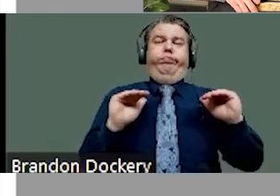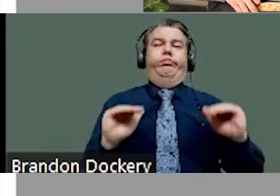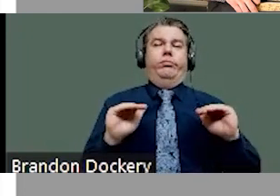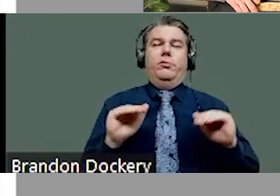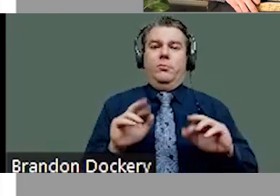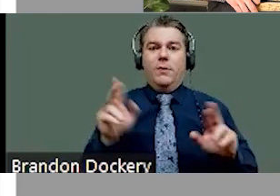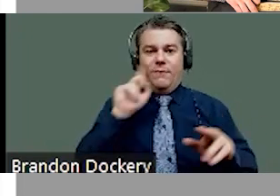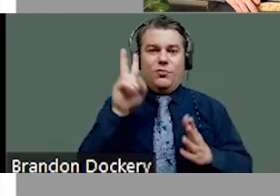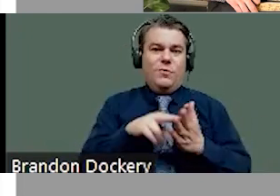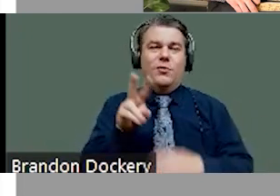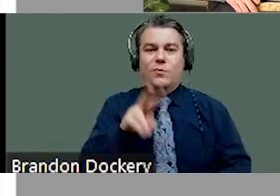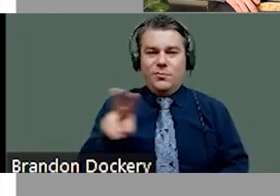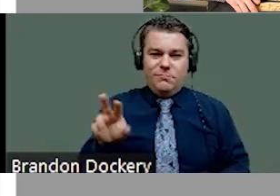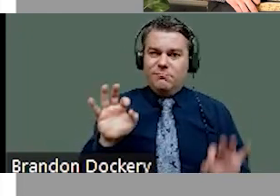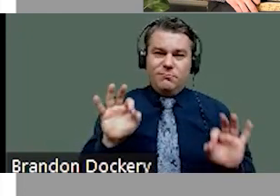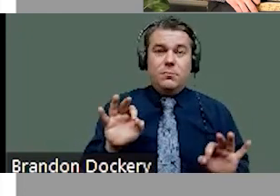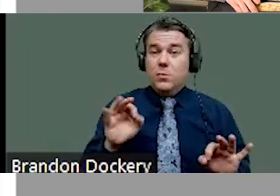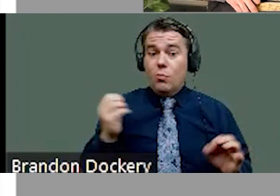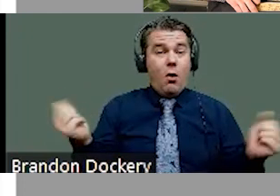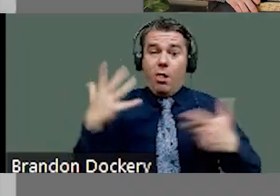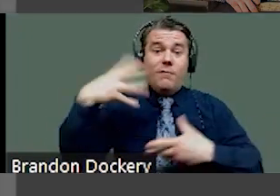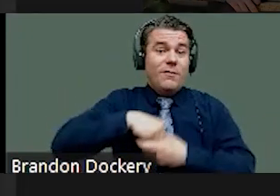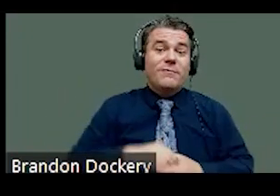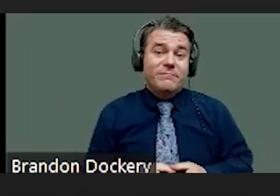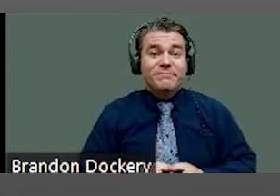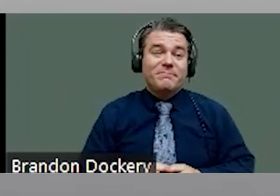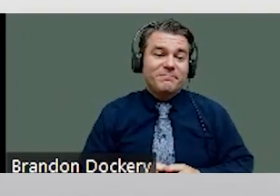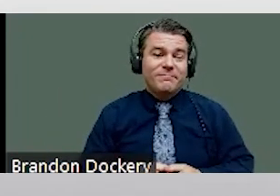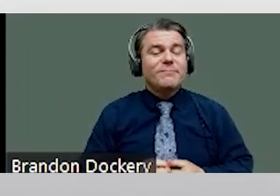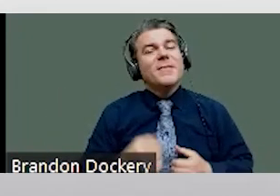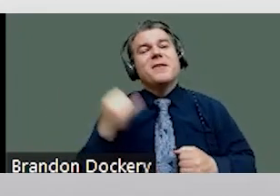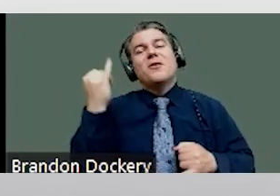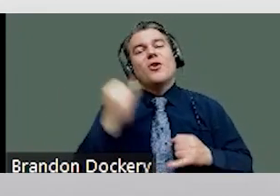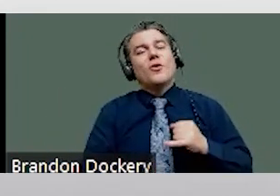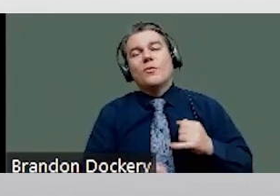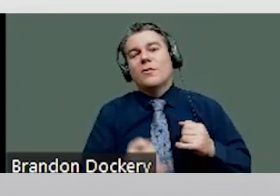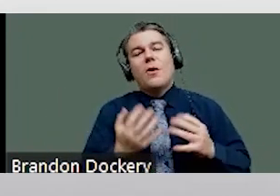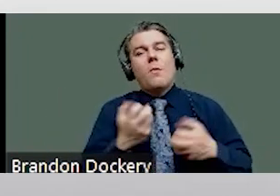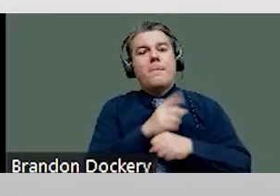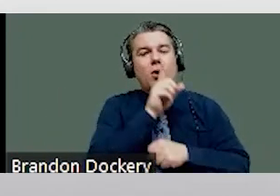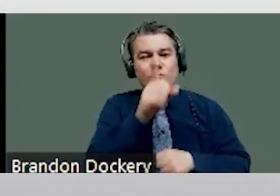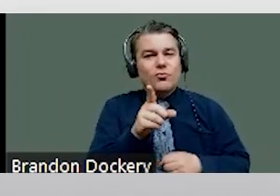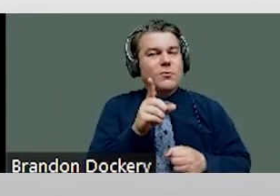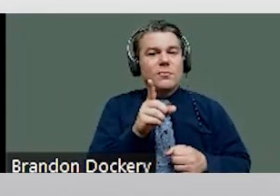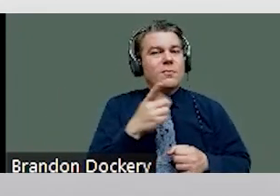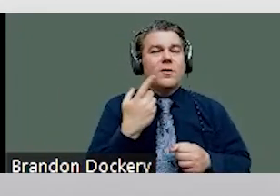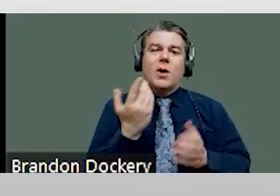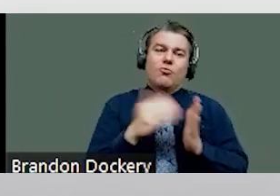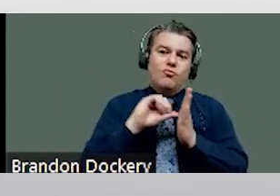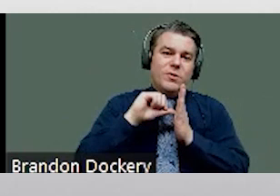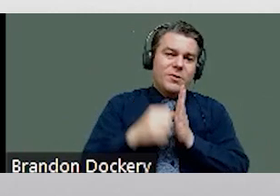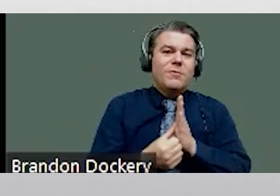upgrading it for 2022. And we're all part of that. And to conclude, we just want to make sure that